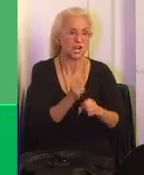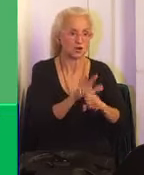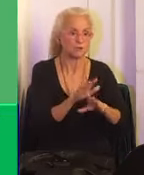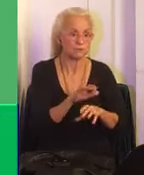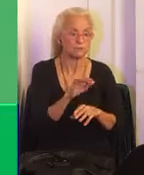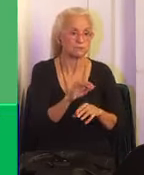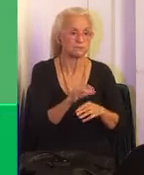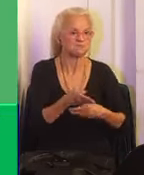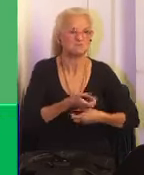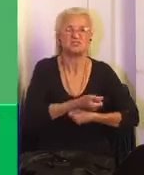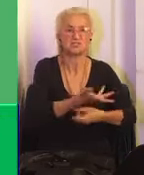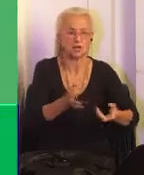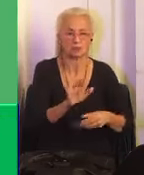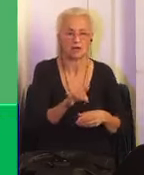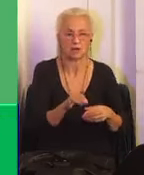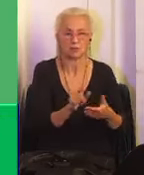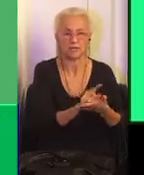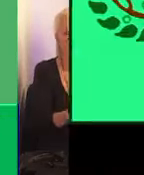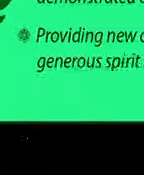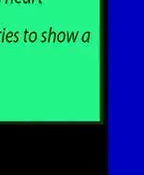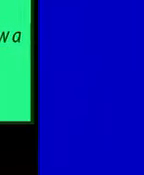in our e-news.